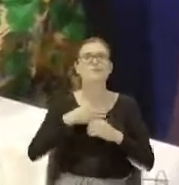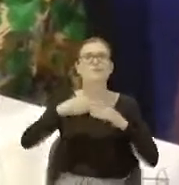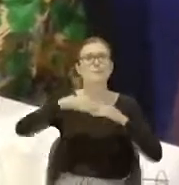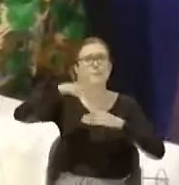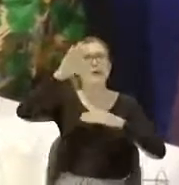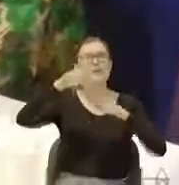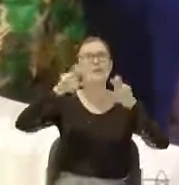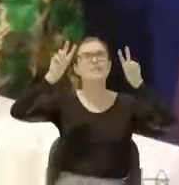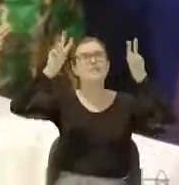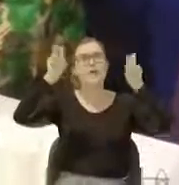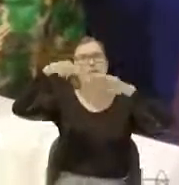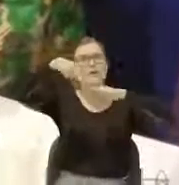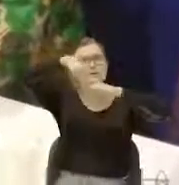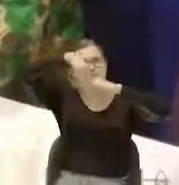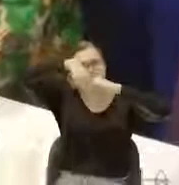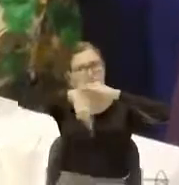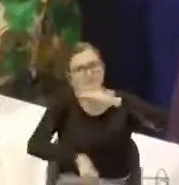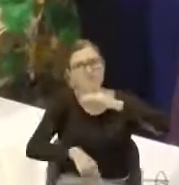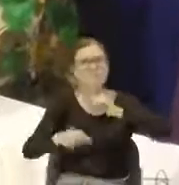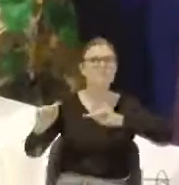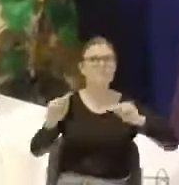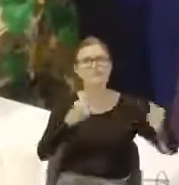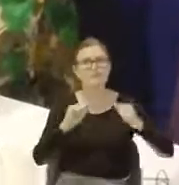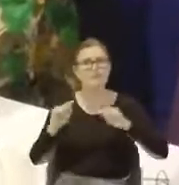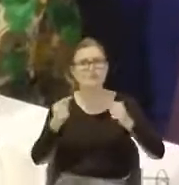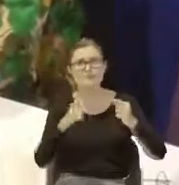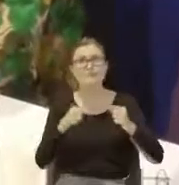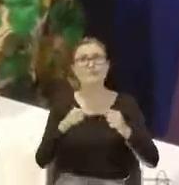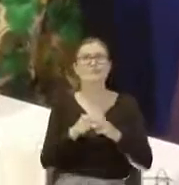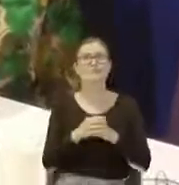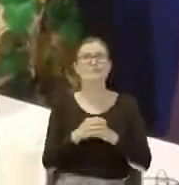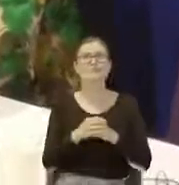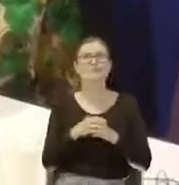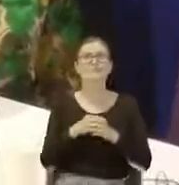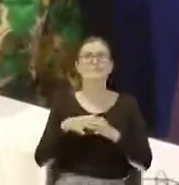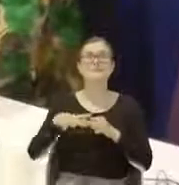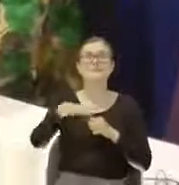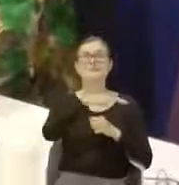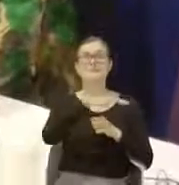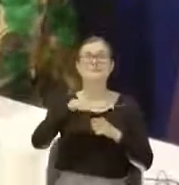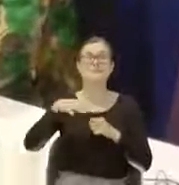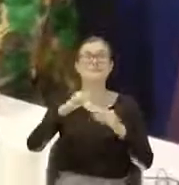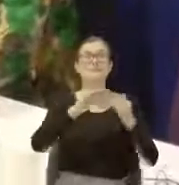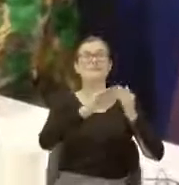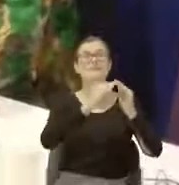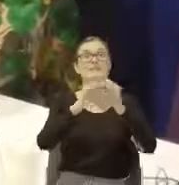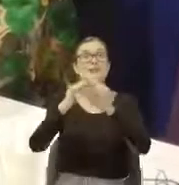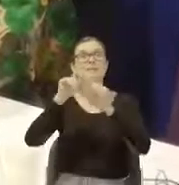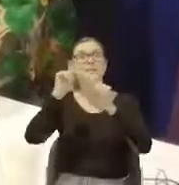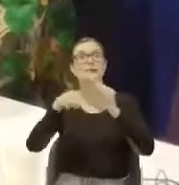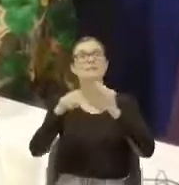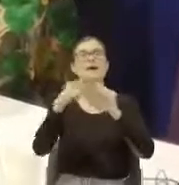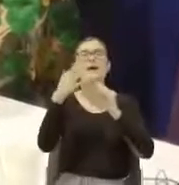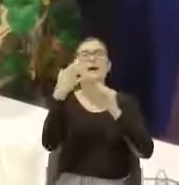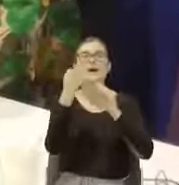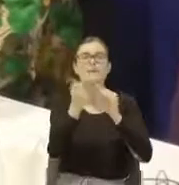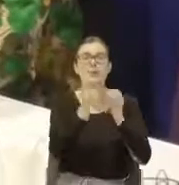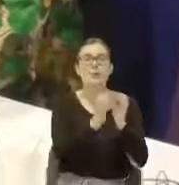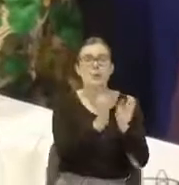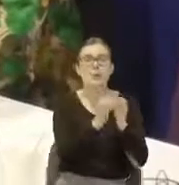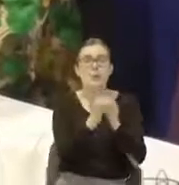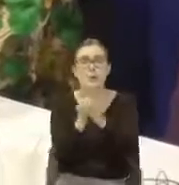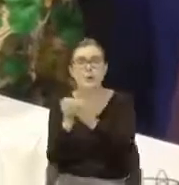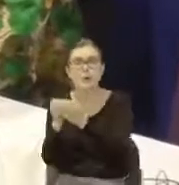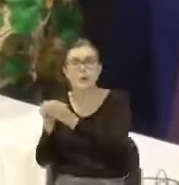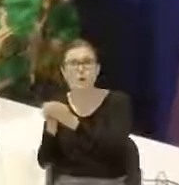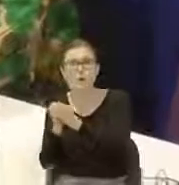cities need to be recognized as actors in their own right and not just implementers and extended arms of national entities. We will